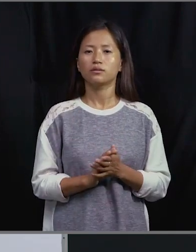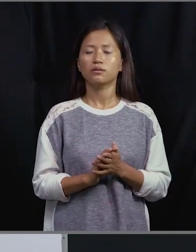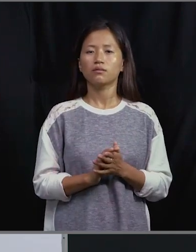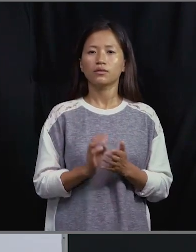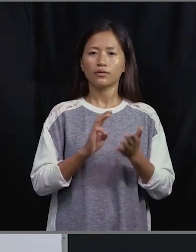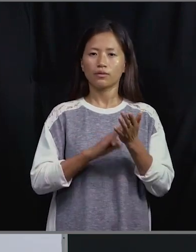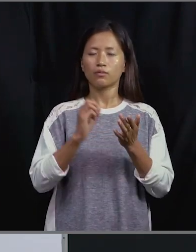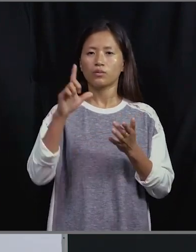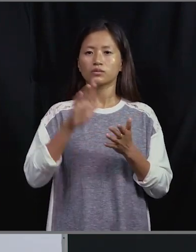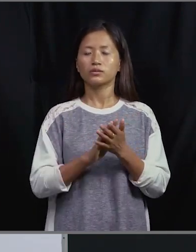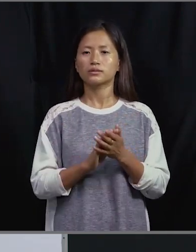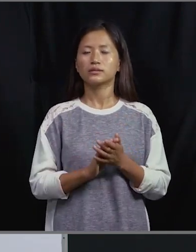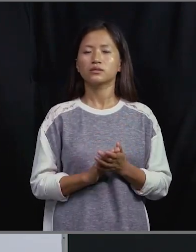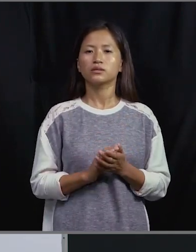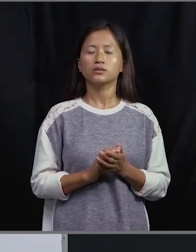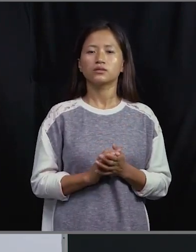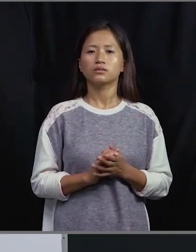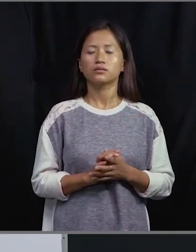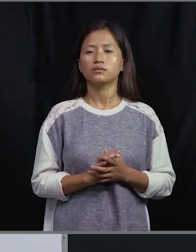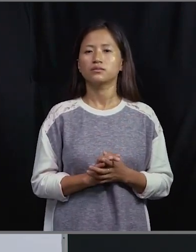molecular mass of hydrogen is